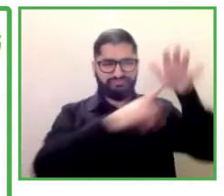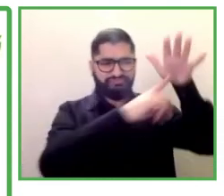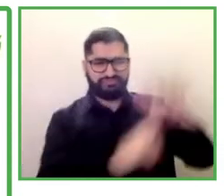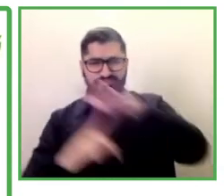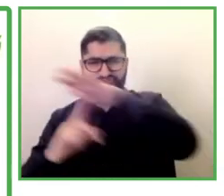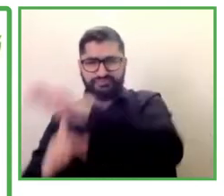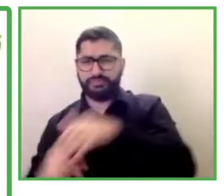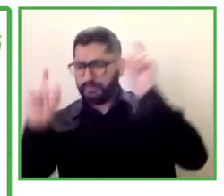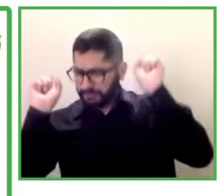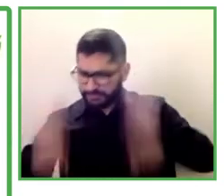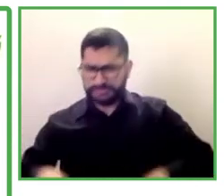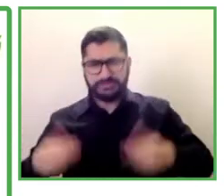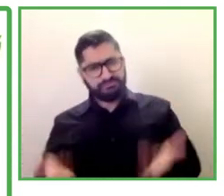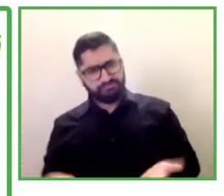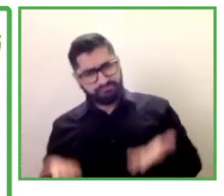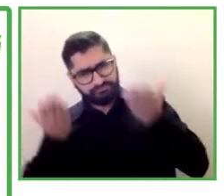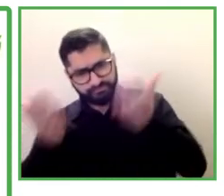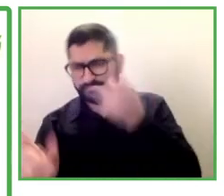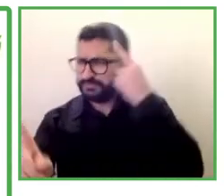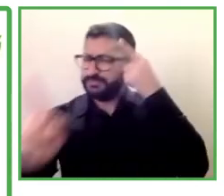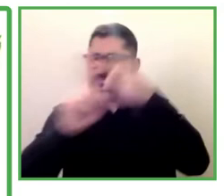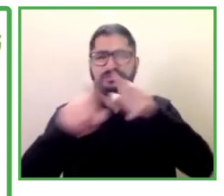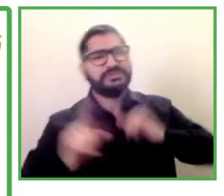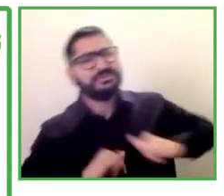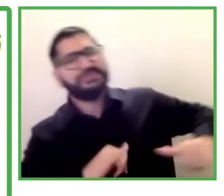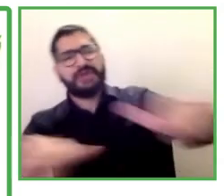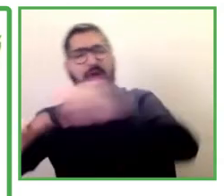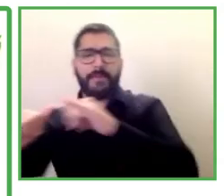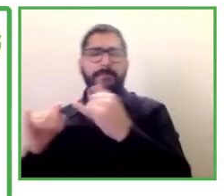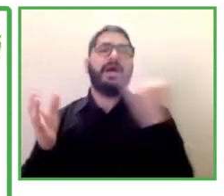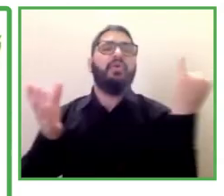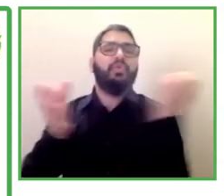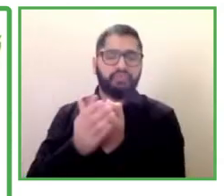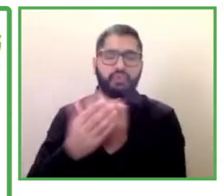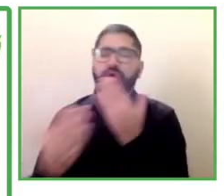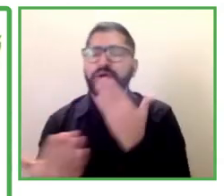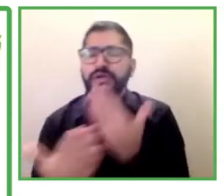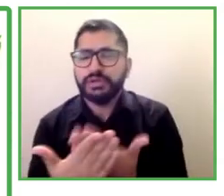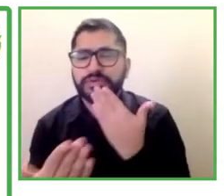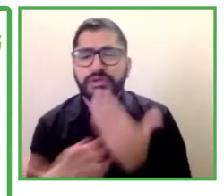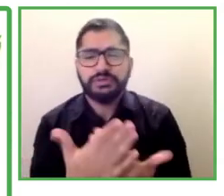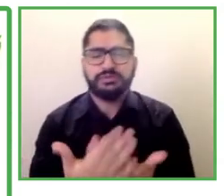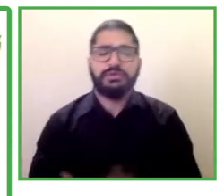environments, we need to try to involve them all. Thank you. Thank you very much.